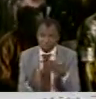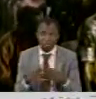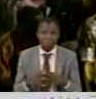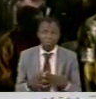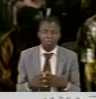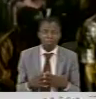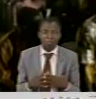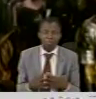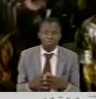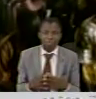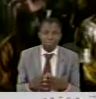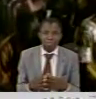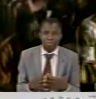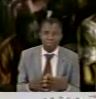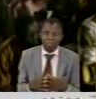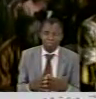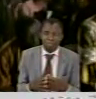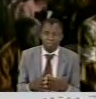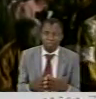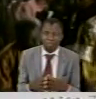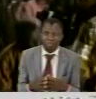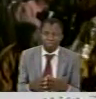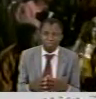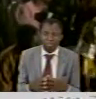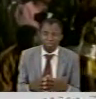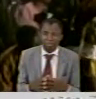Please interview them and line them up.